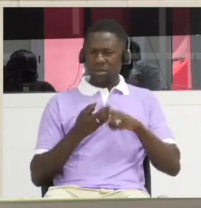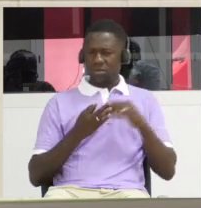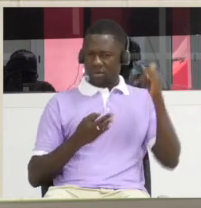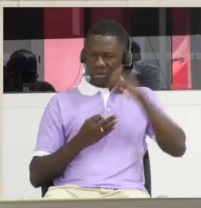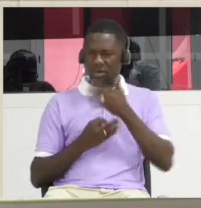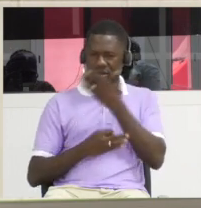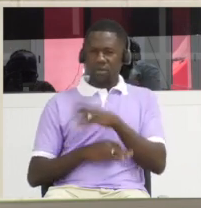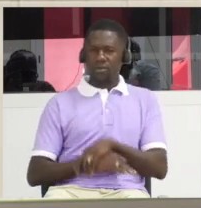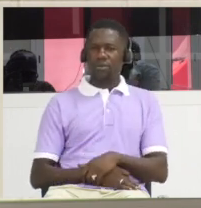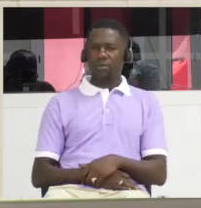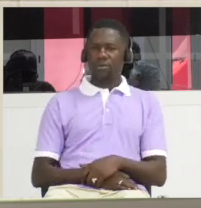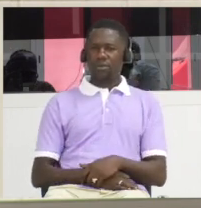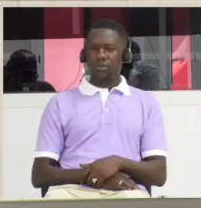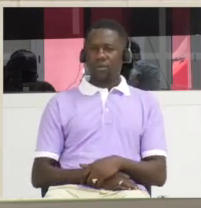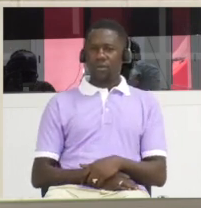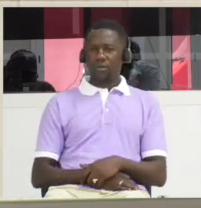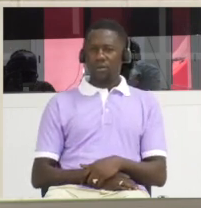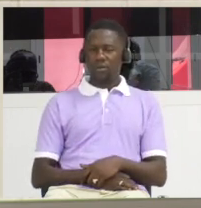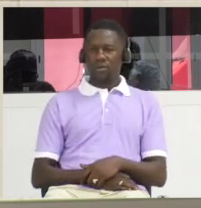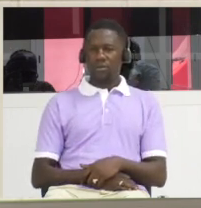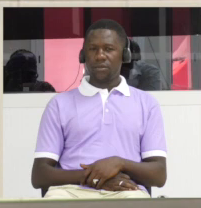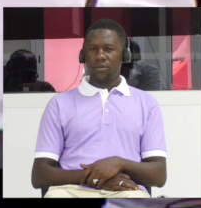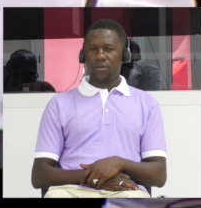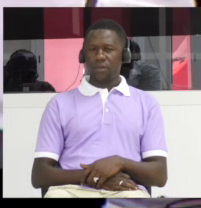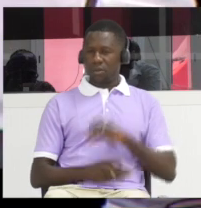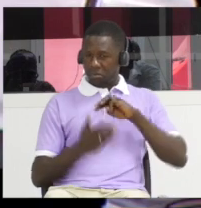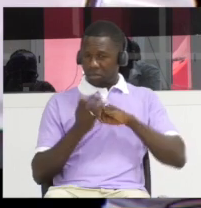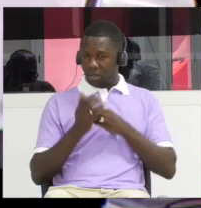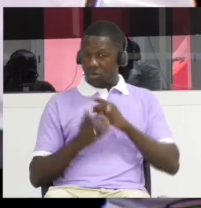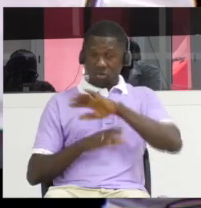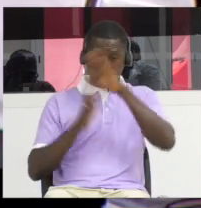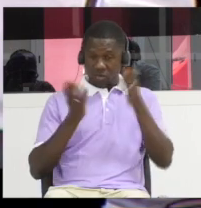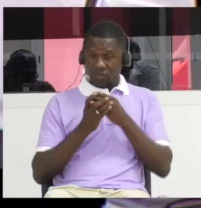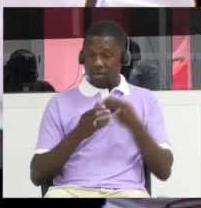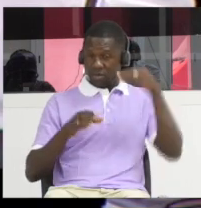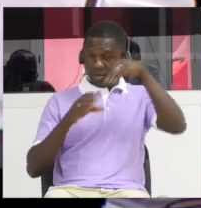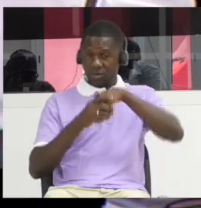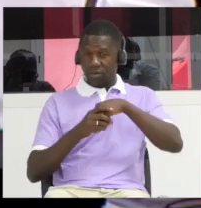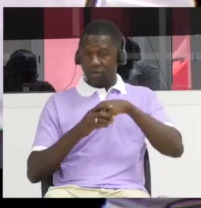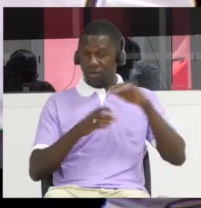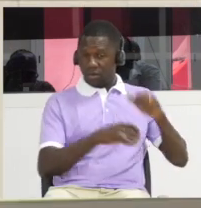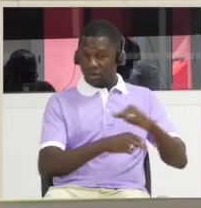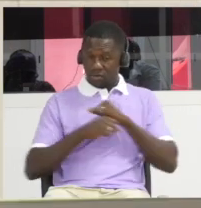them appeared to have been part of the coup, as far as you can recall?